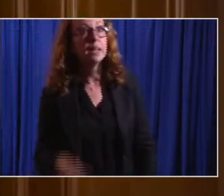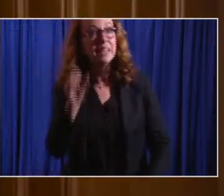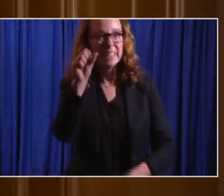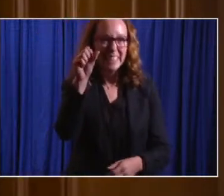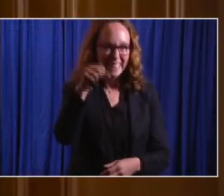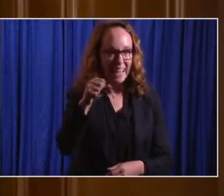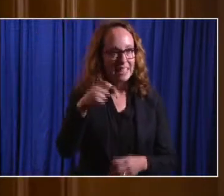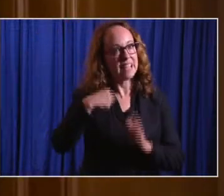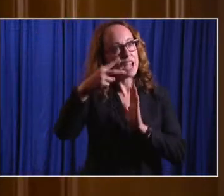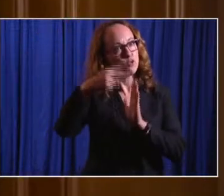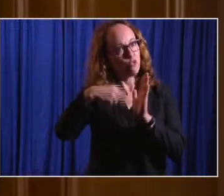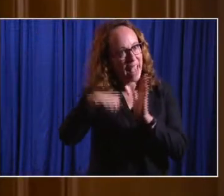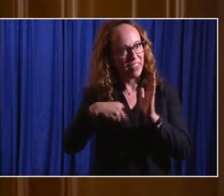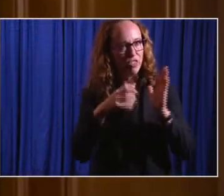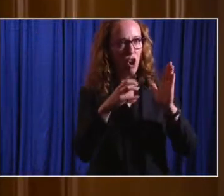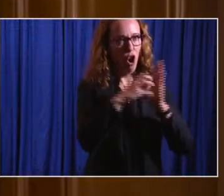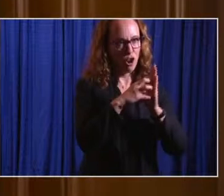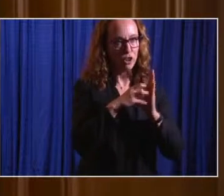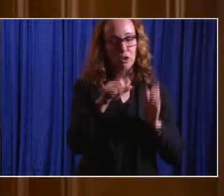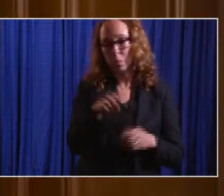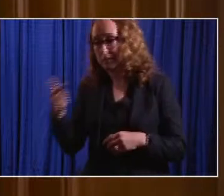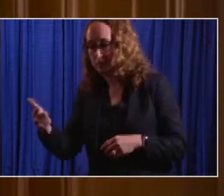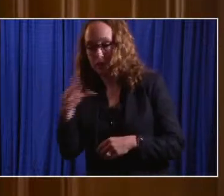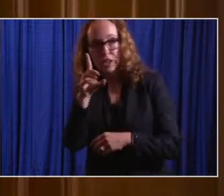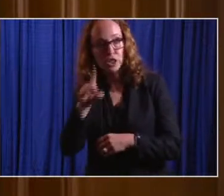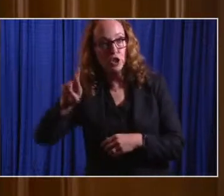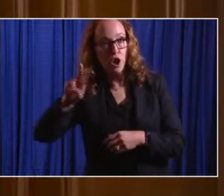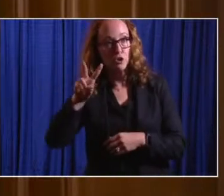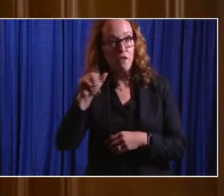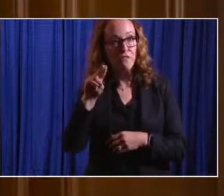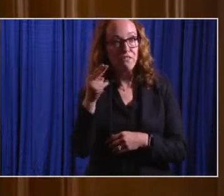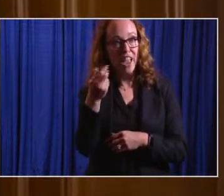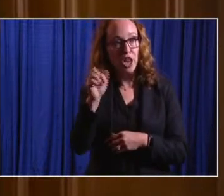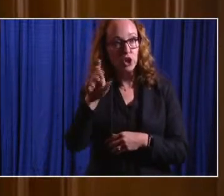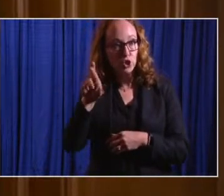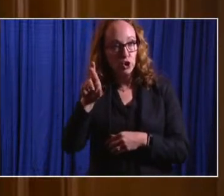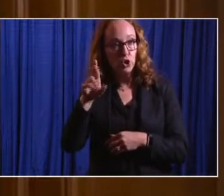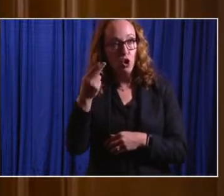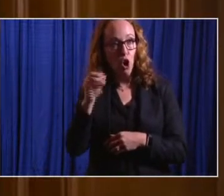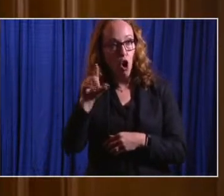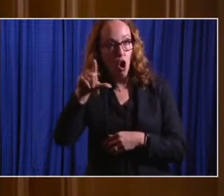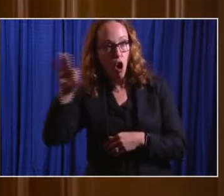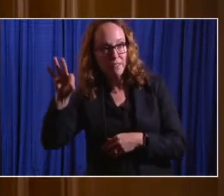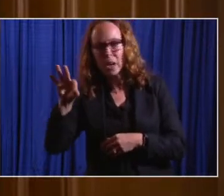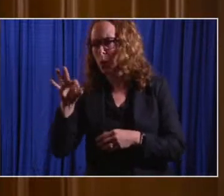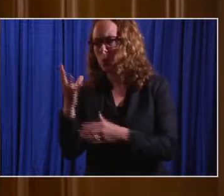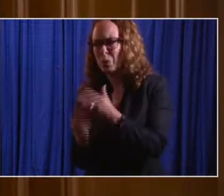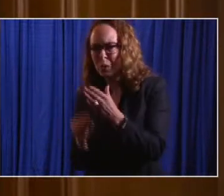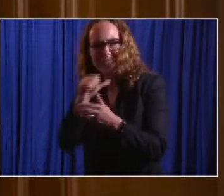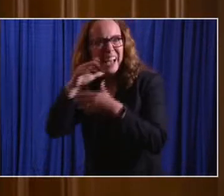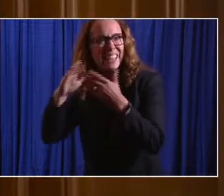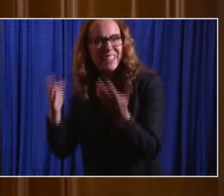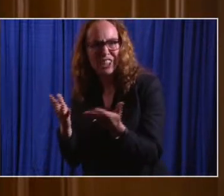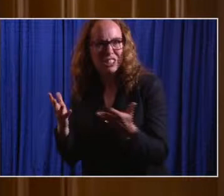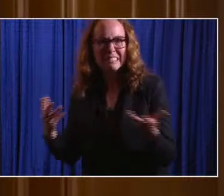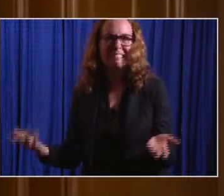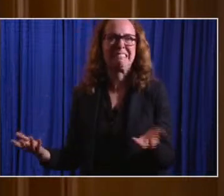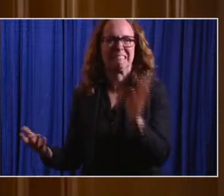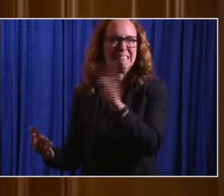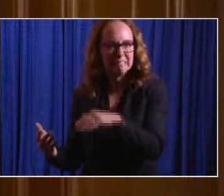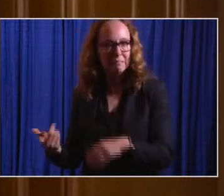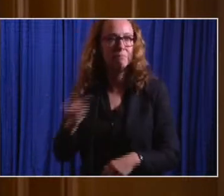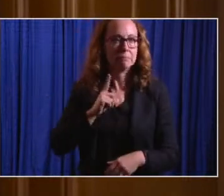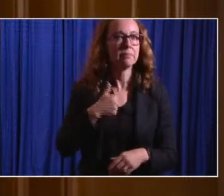not on. Okay, Dr. Vanderhoff is not here, so I guess you get the non-doctor today. So I